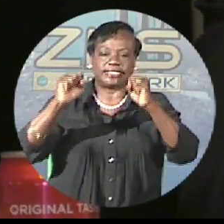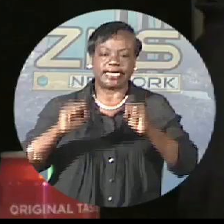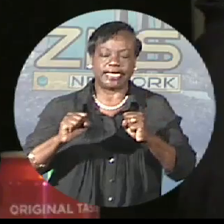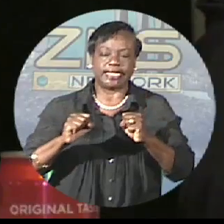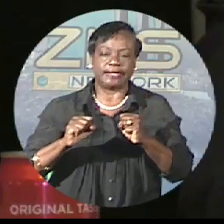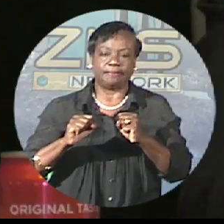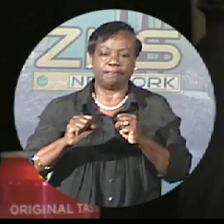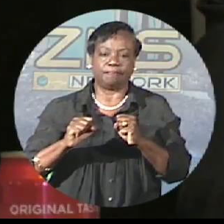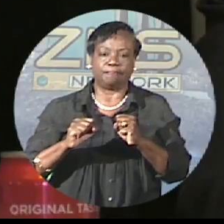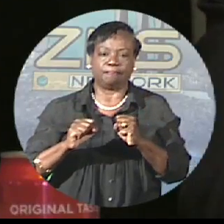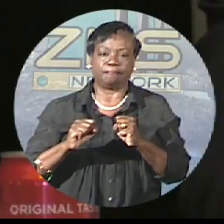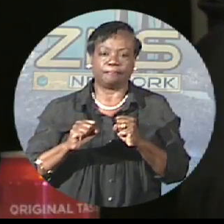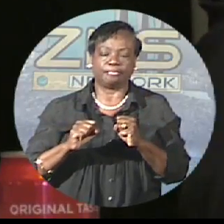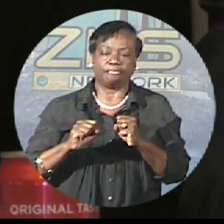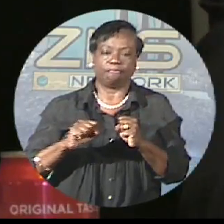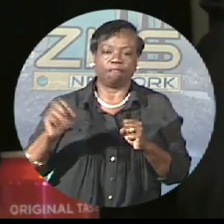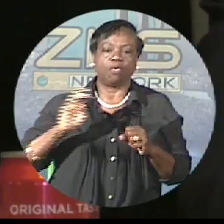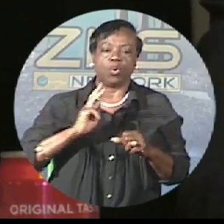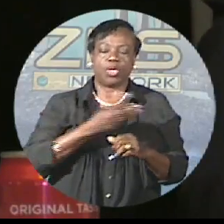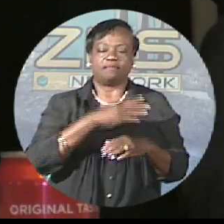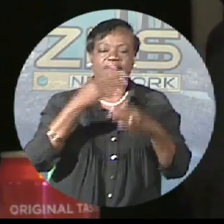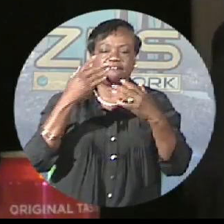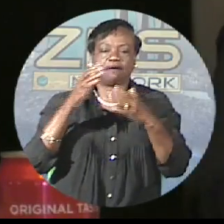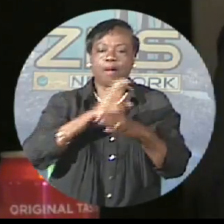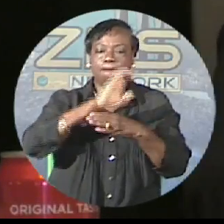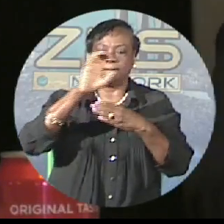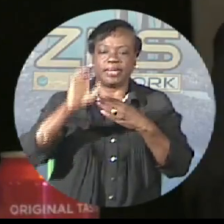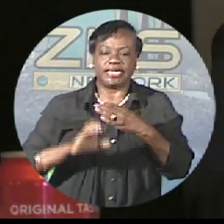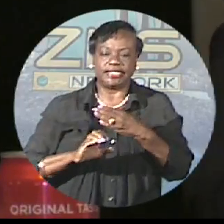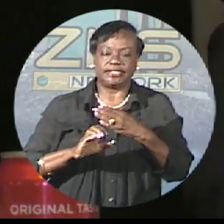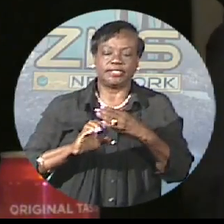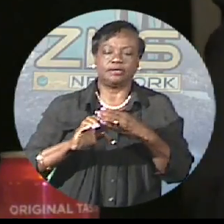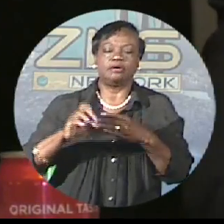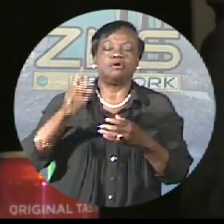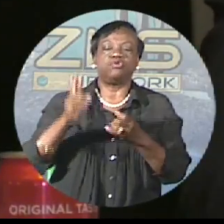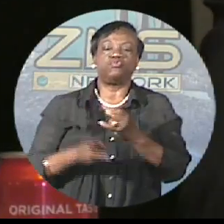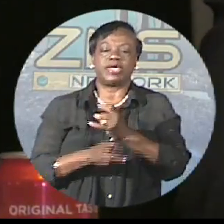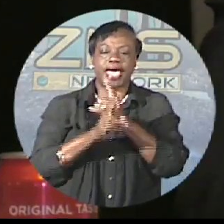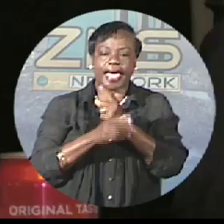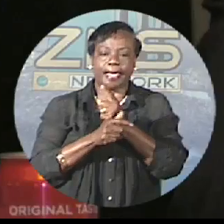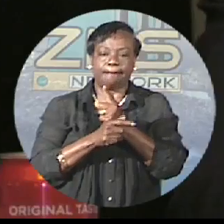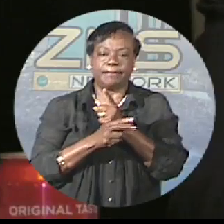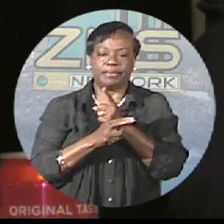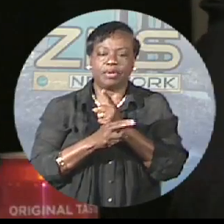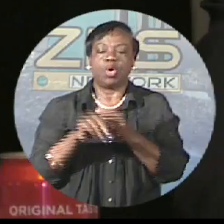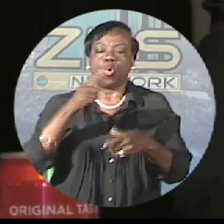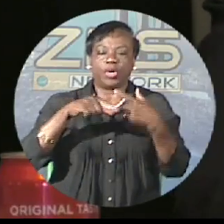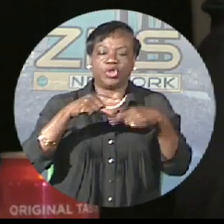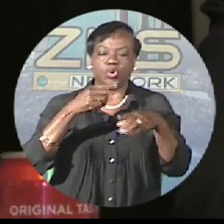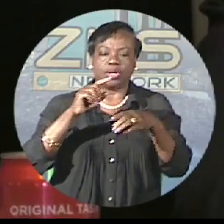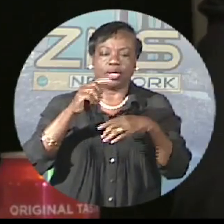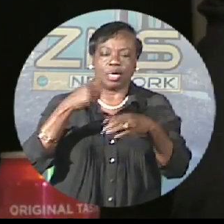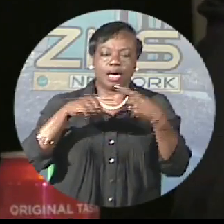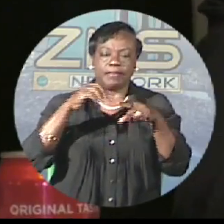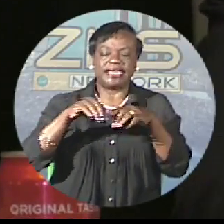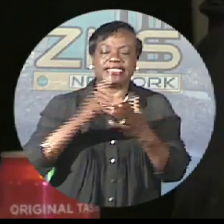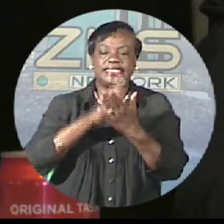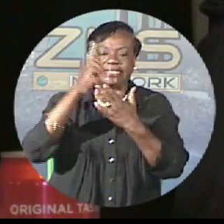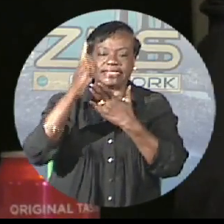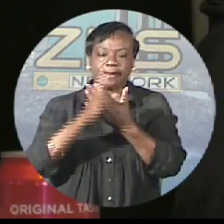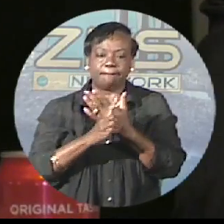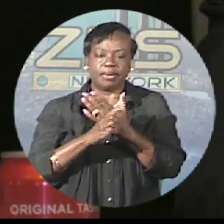completed a complete rehab and replacement of that field. So when you come in December, you would have access